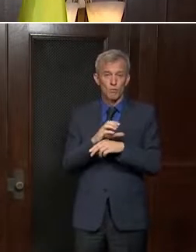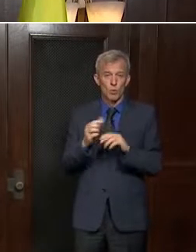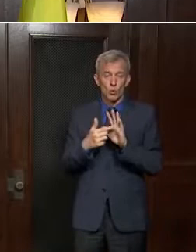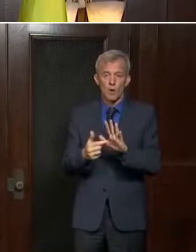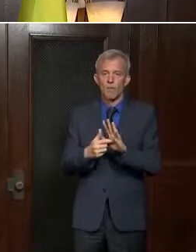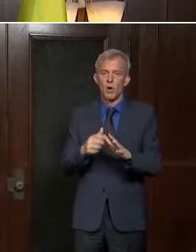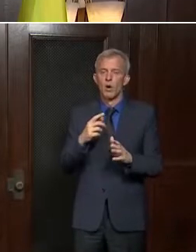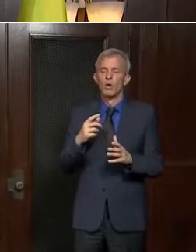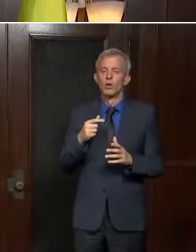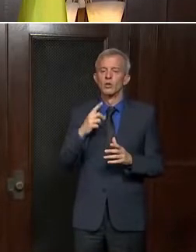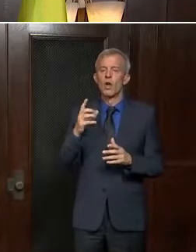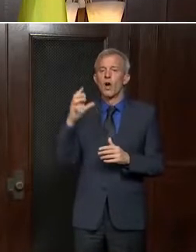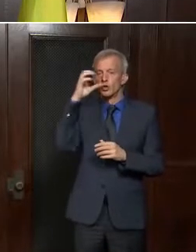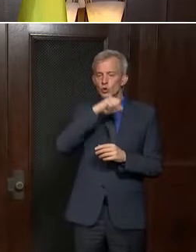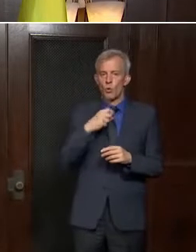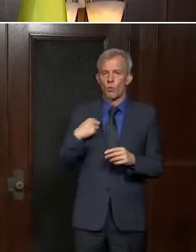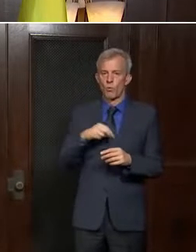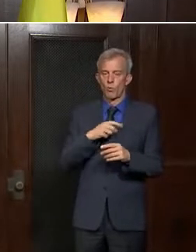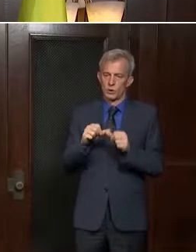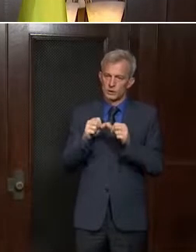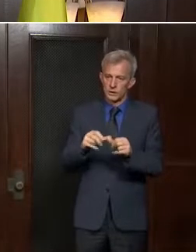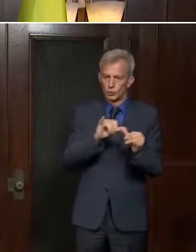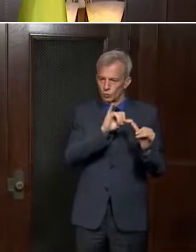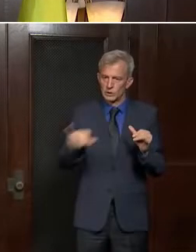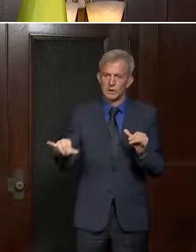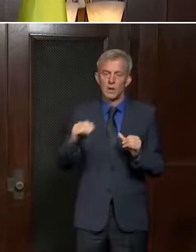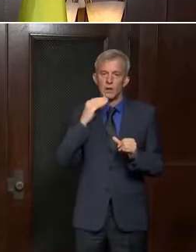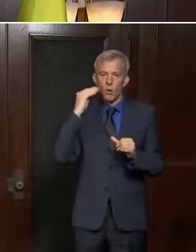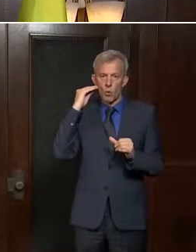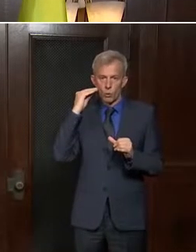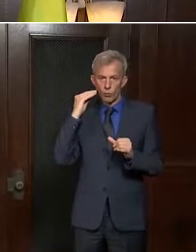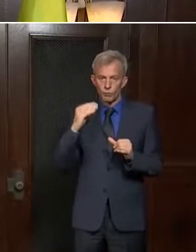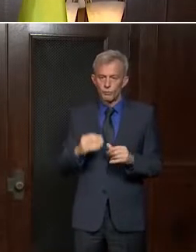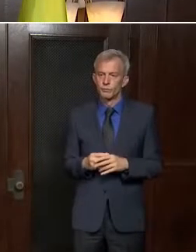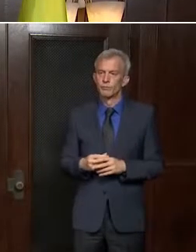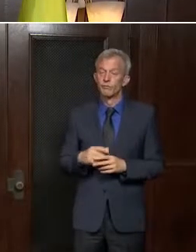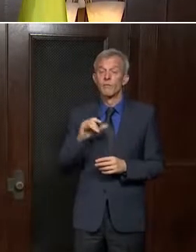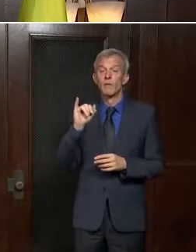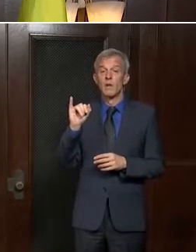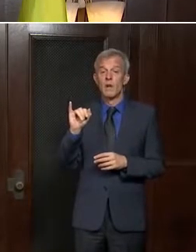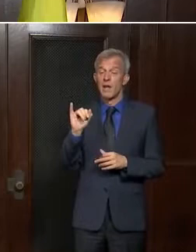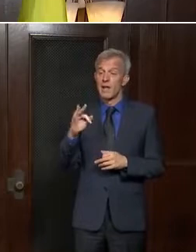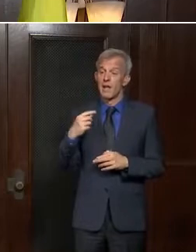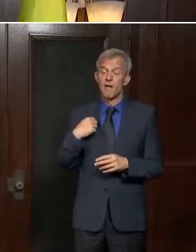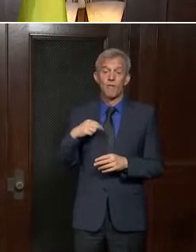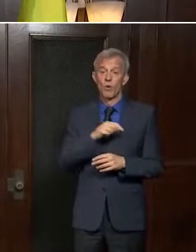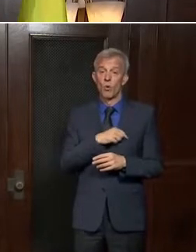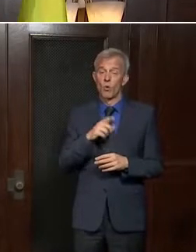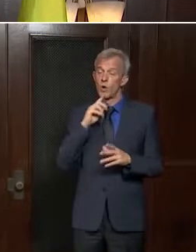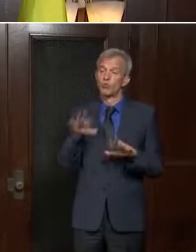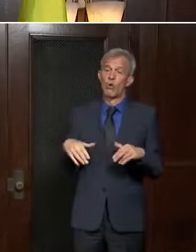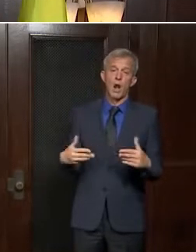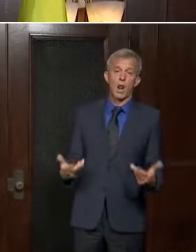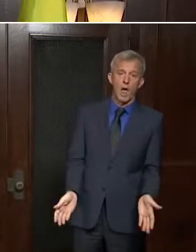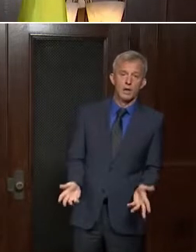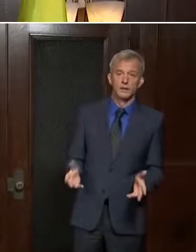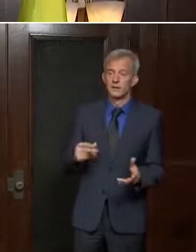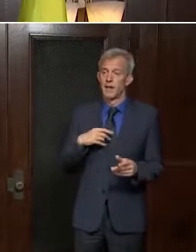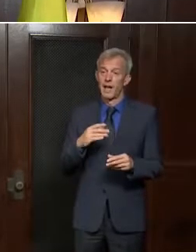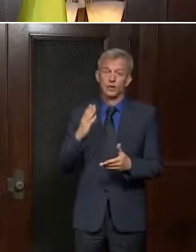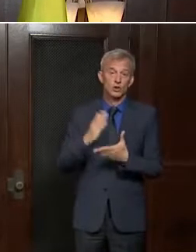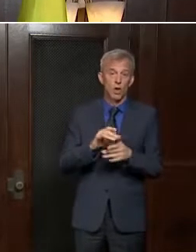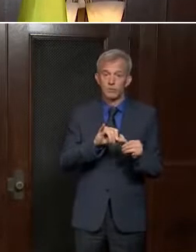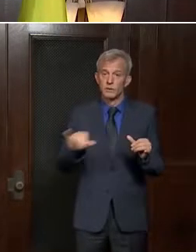the physical distancing that we have done and must continue to do. If we take our foot off the gas right now and stop physical